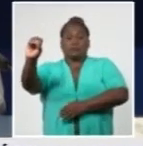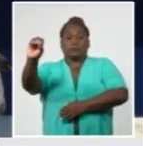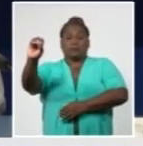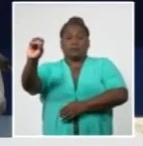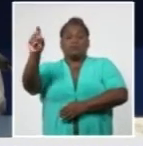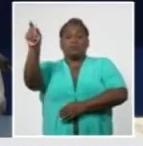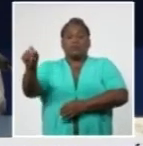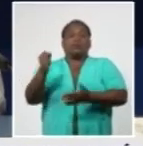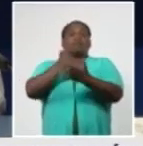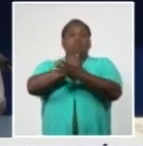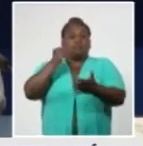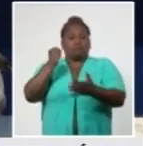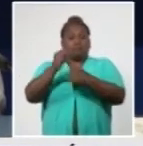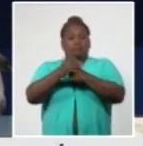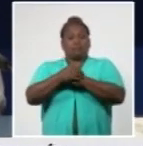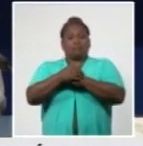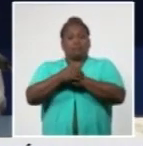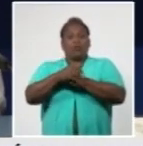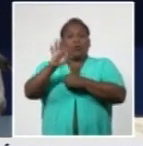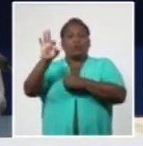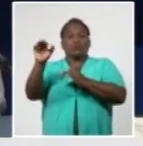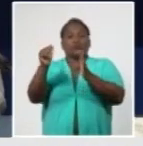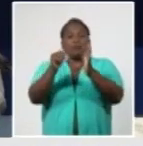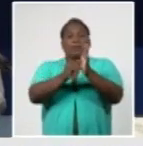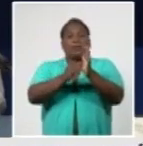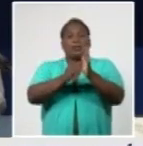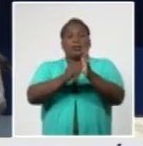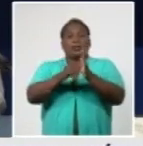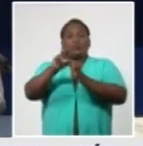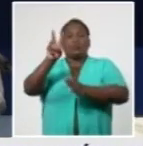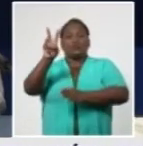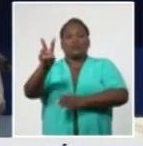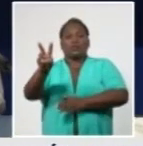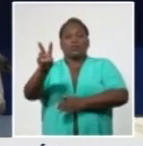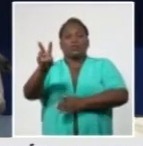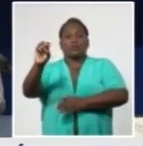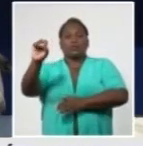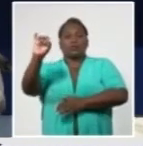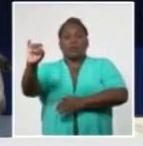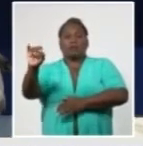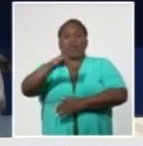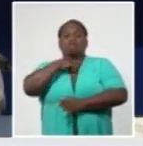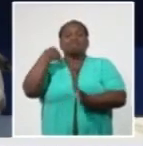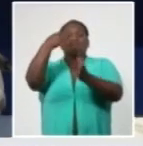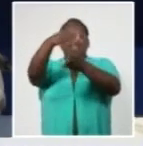592,280 confirmed cases and 8,206 deaths.